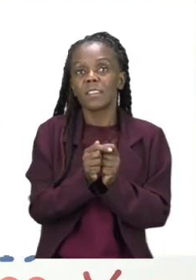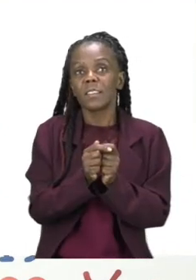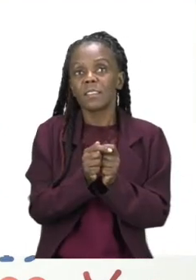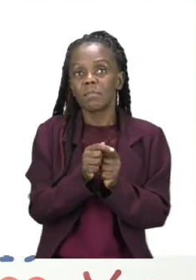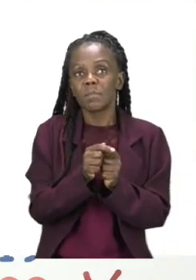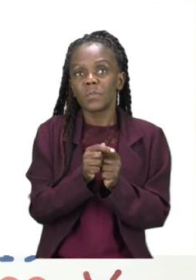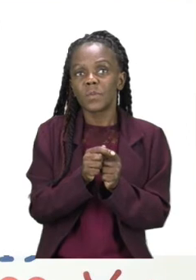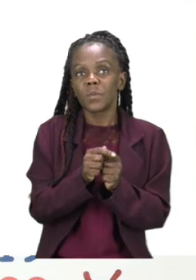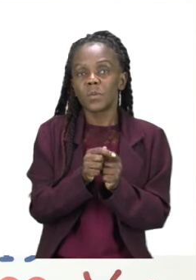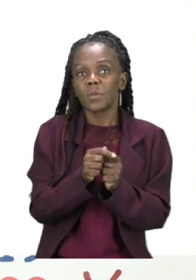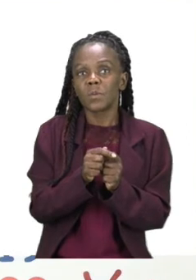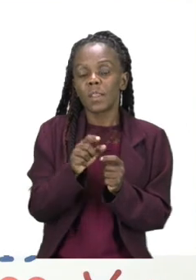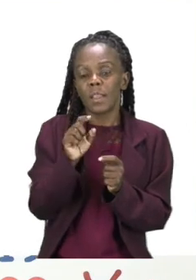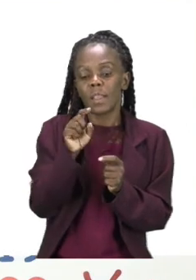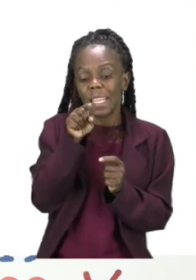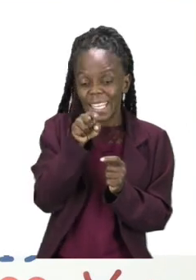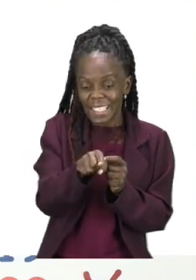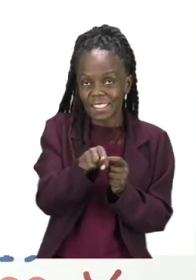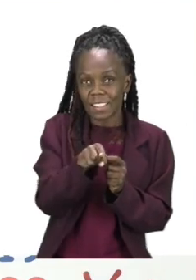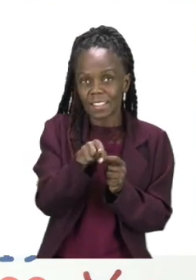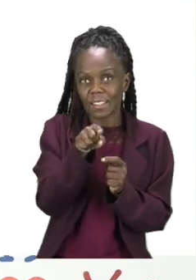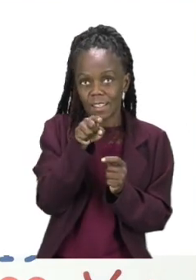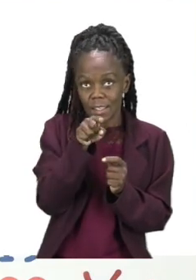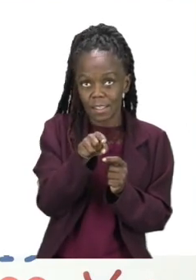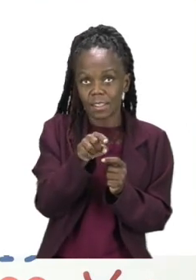or animal and say it.